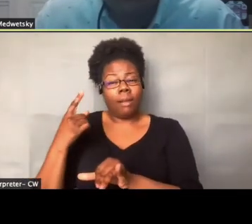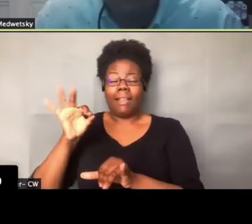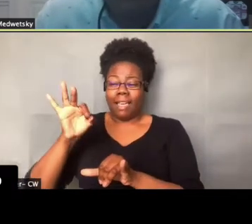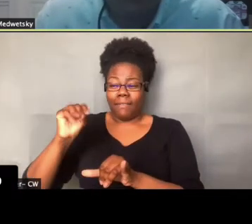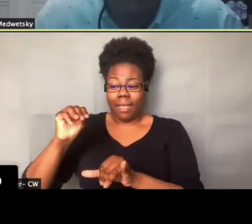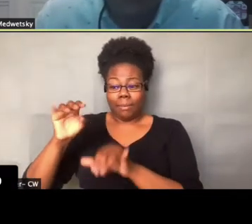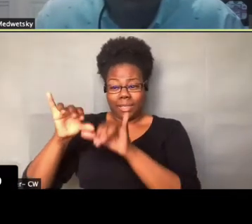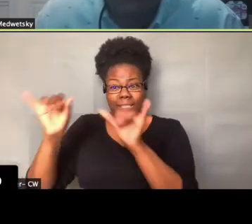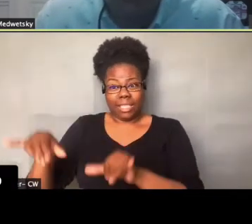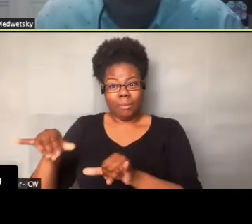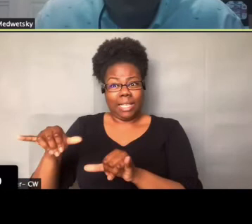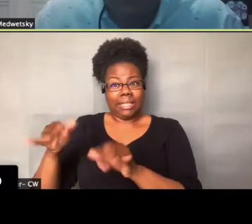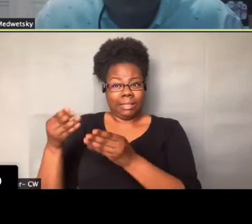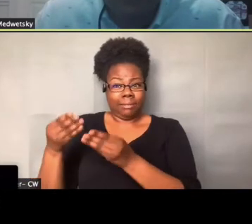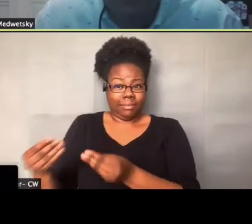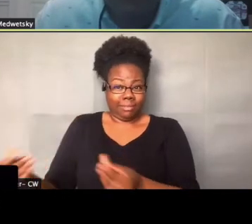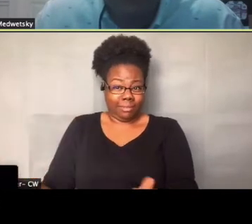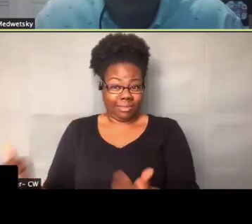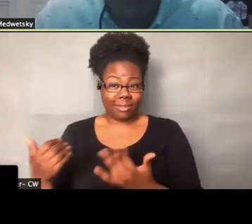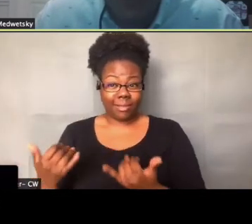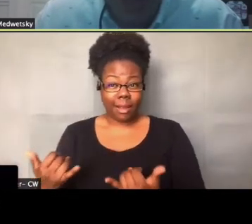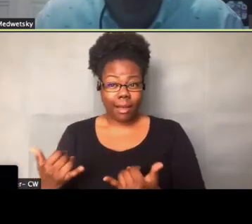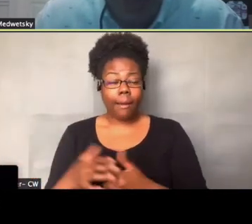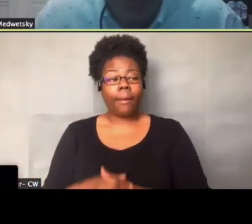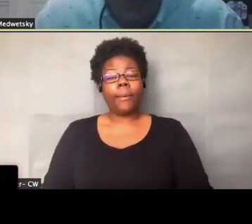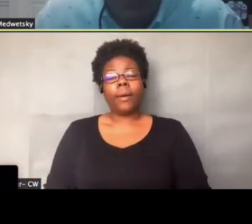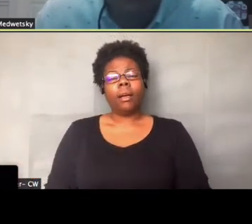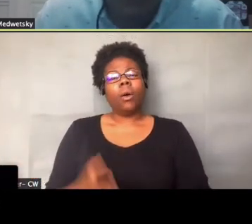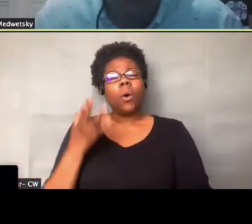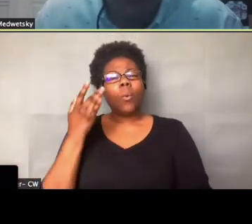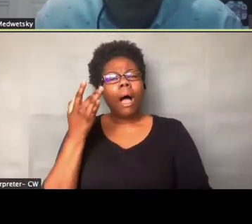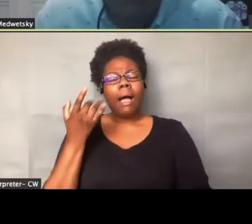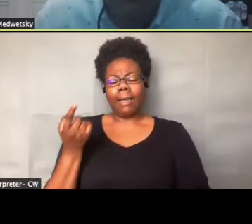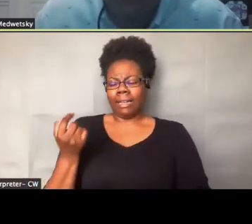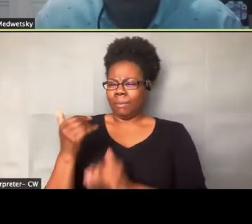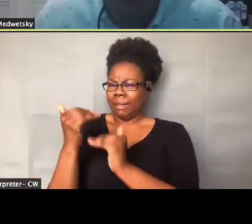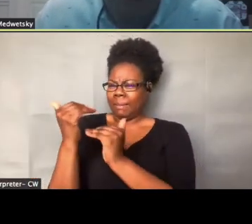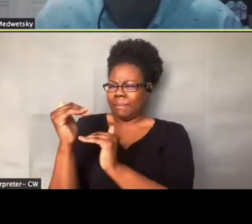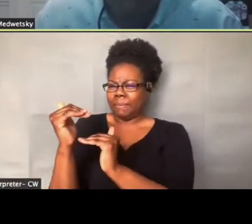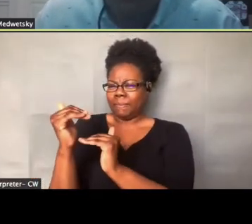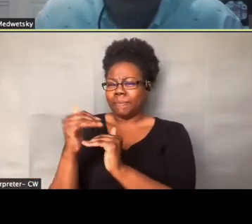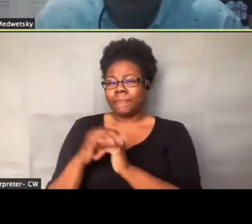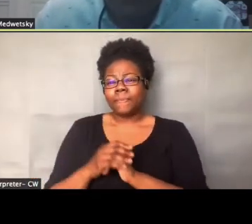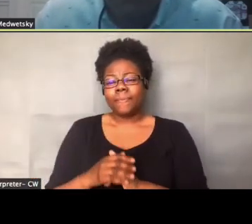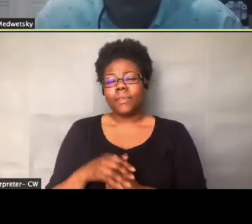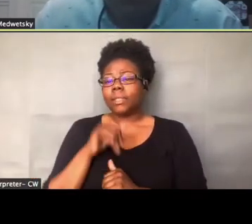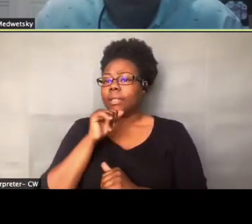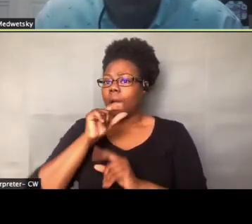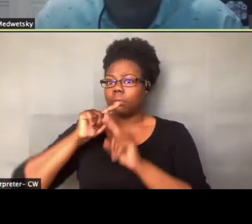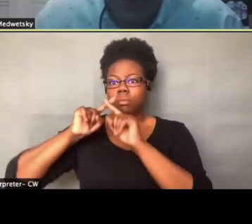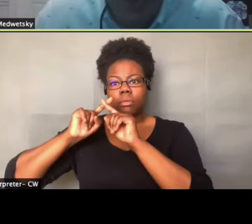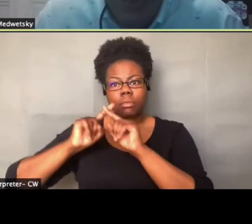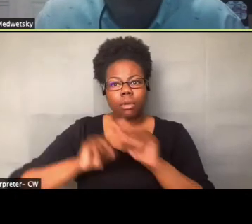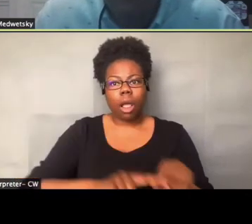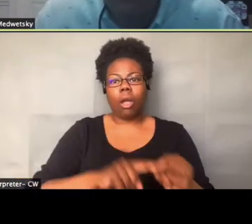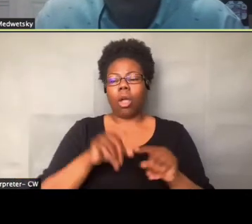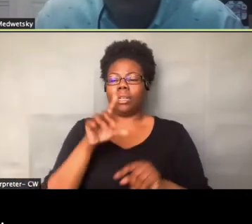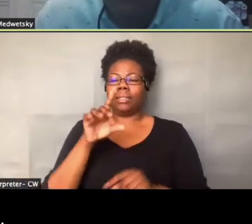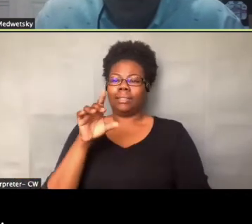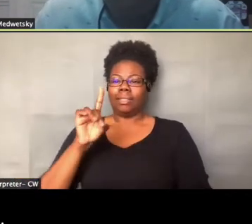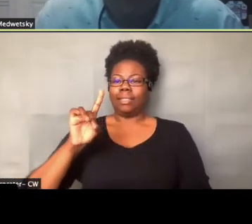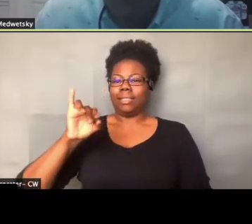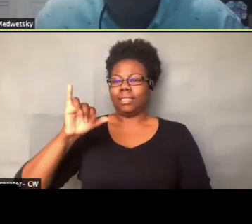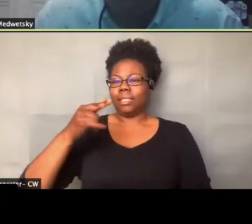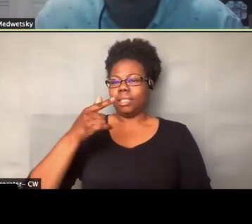the reasons was that it was somewhat limited, and it didn't rely so much on digital technology. And